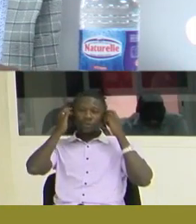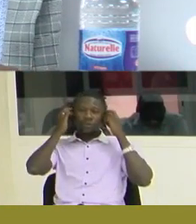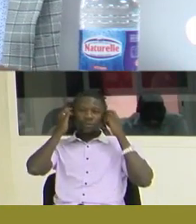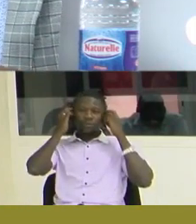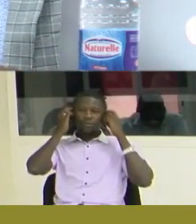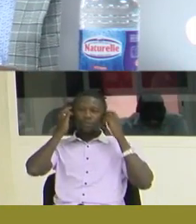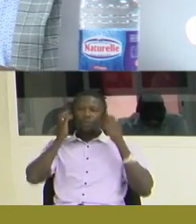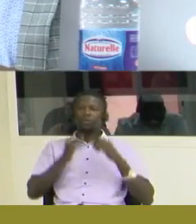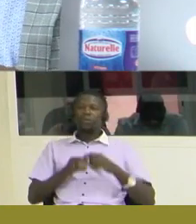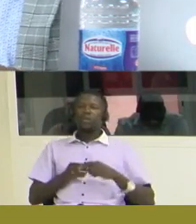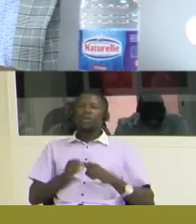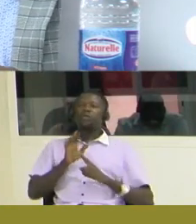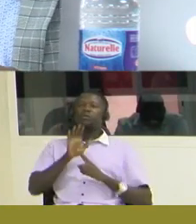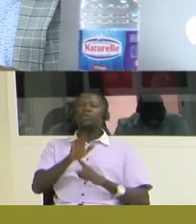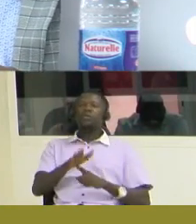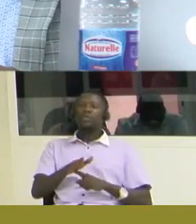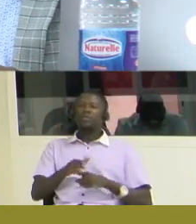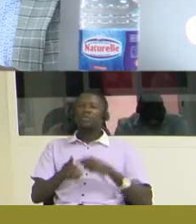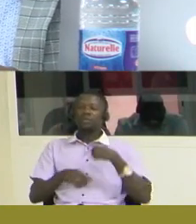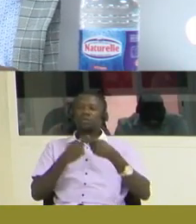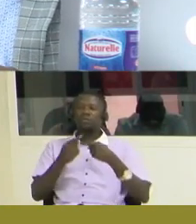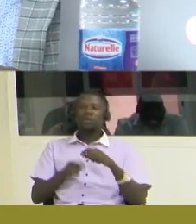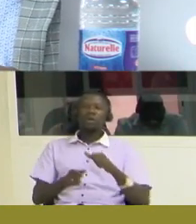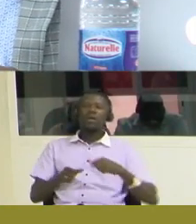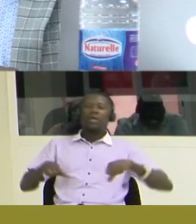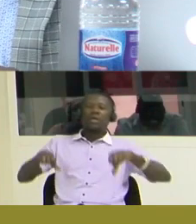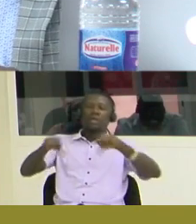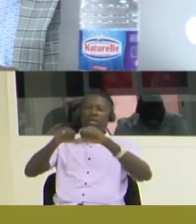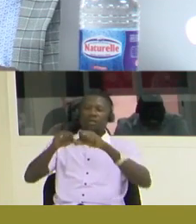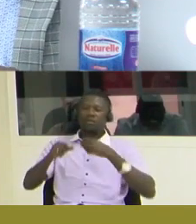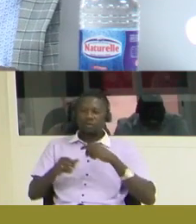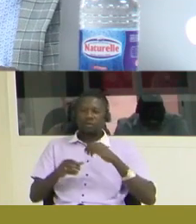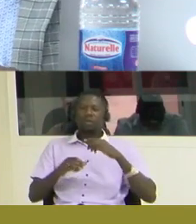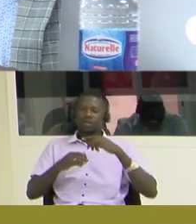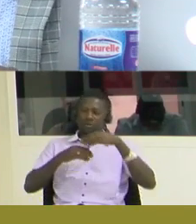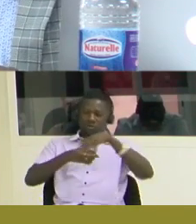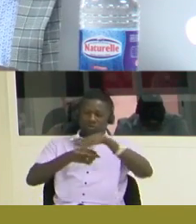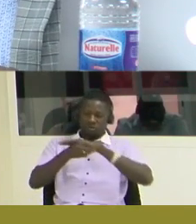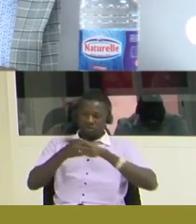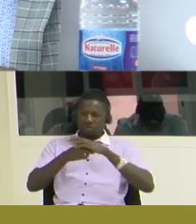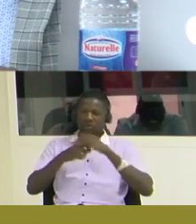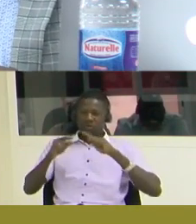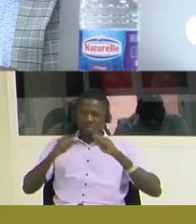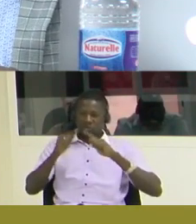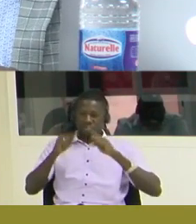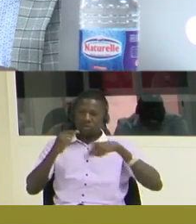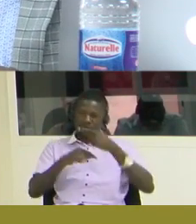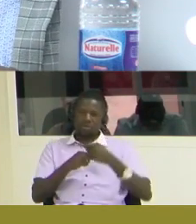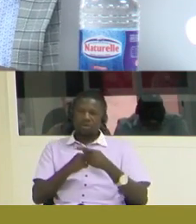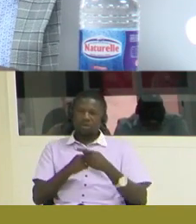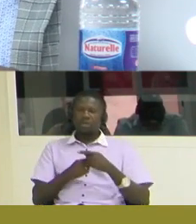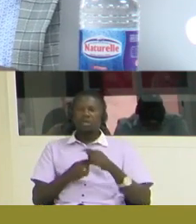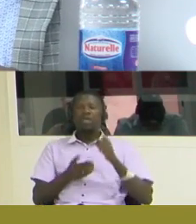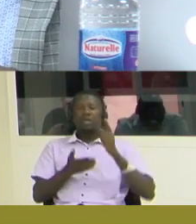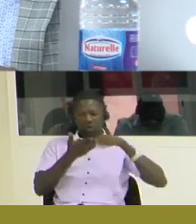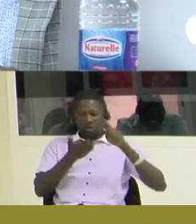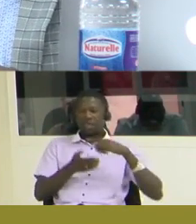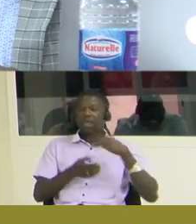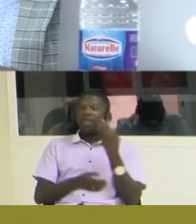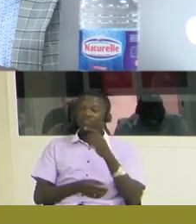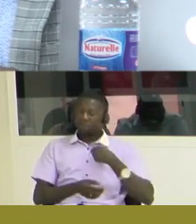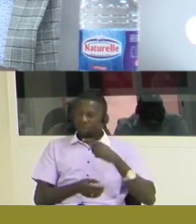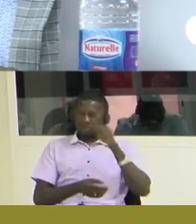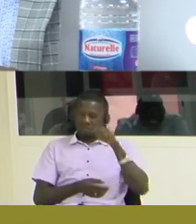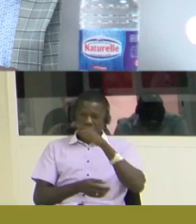especially with regards to some of the areas that had been covered and correct me if I am wrong in